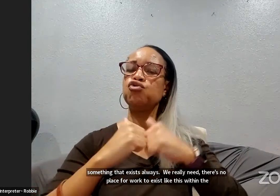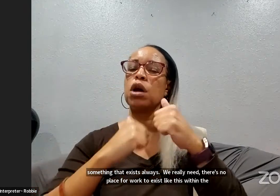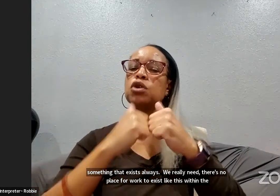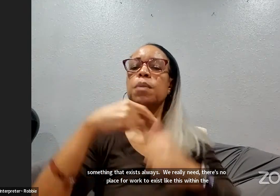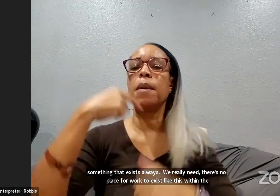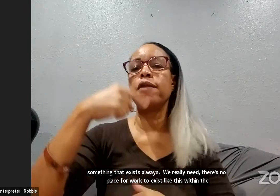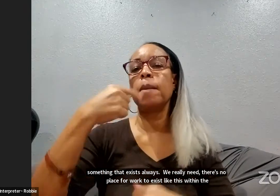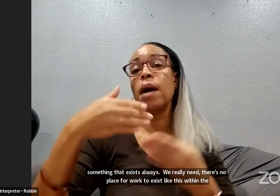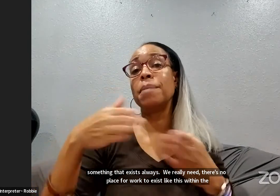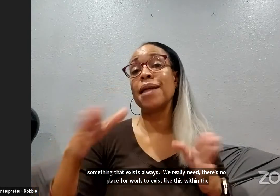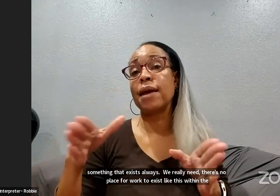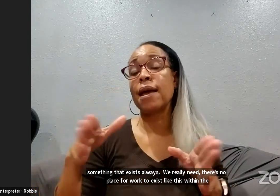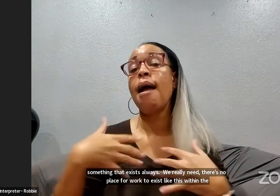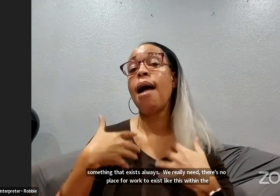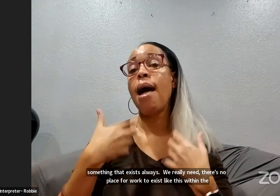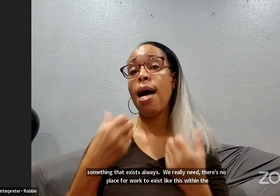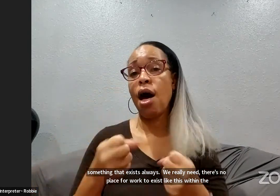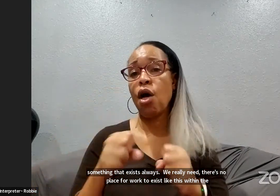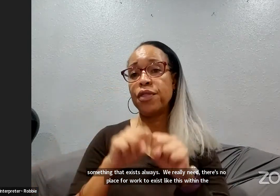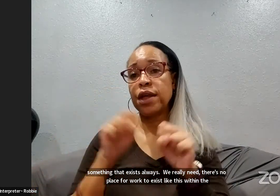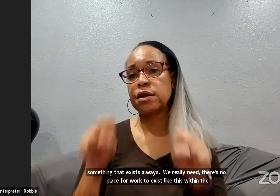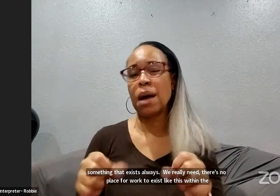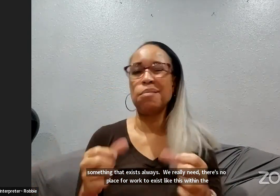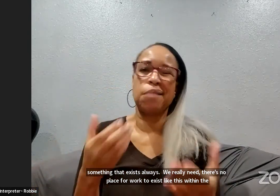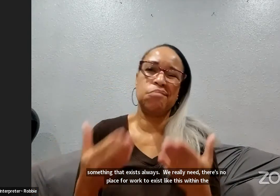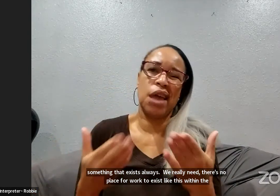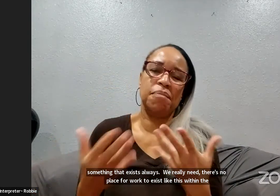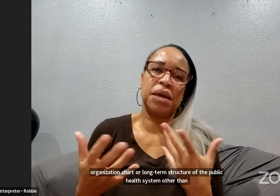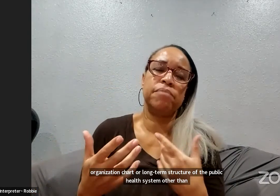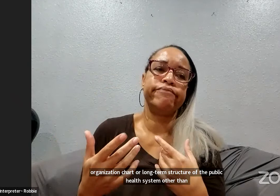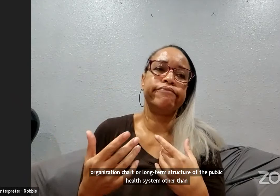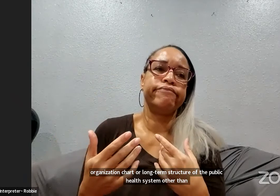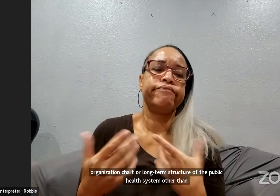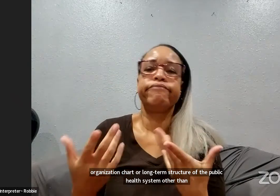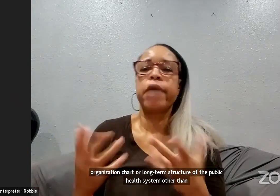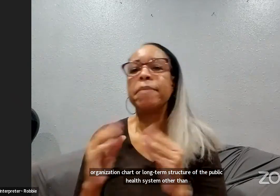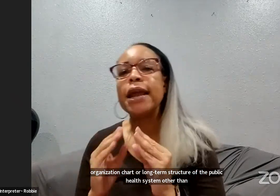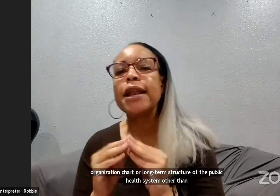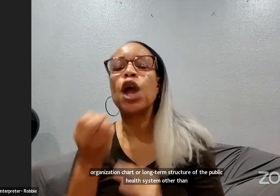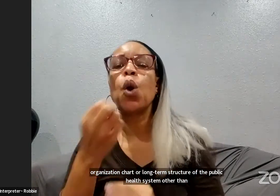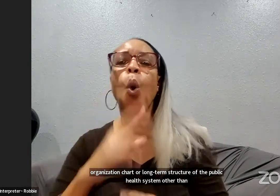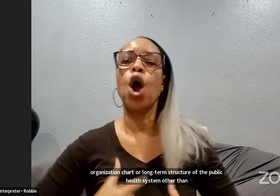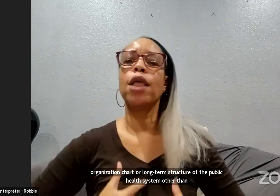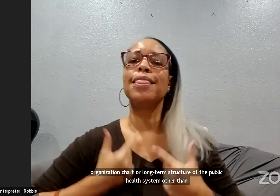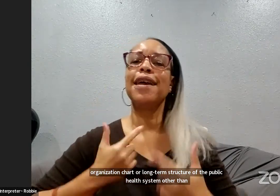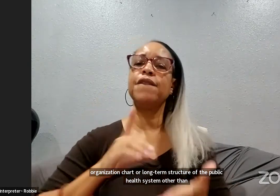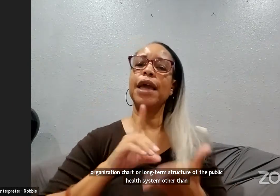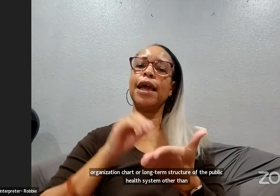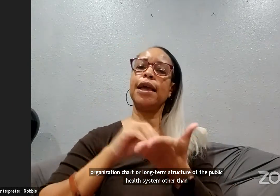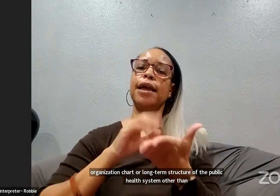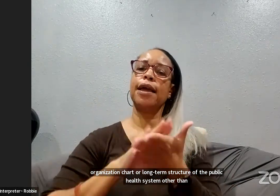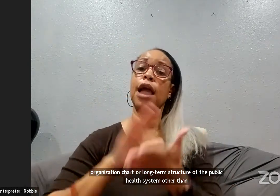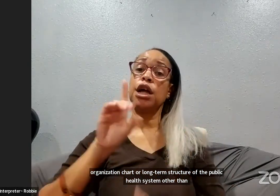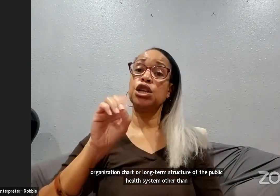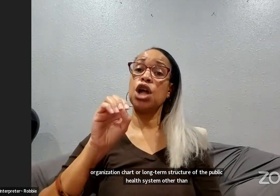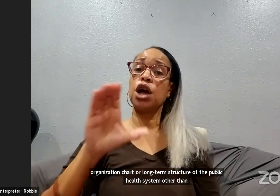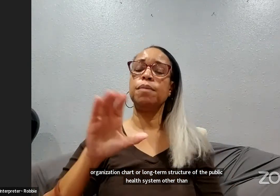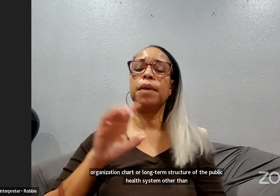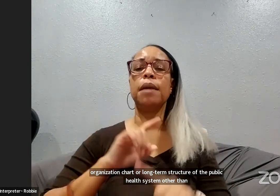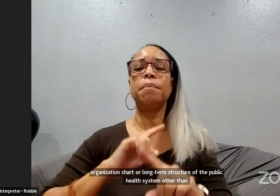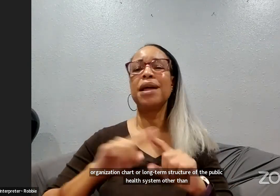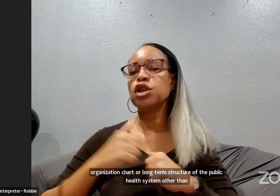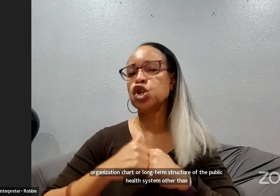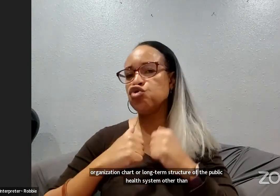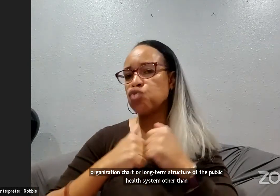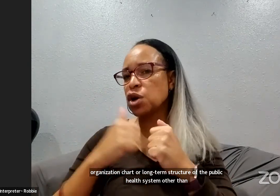system, other than maybe a meeting or a living document. But what is the structure of the public health department that could